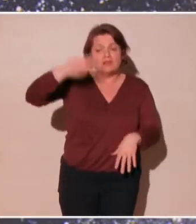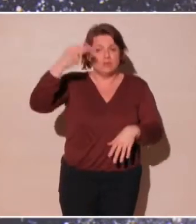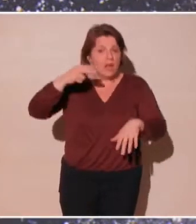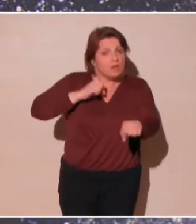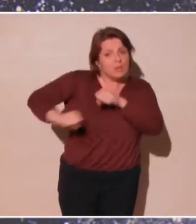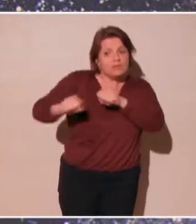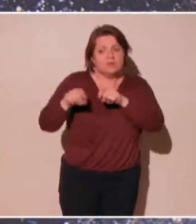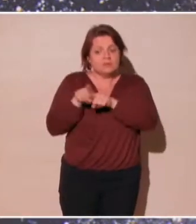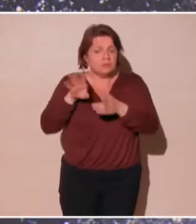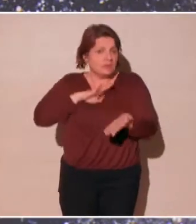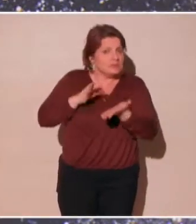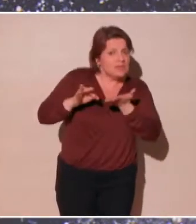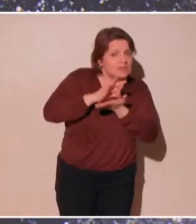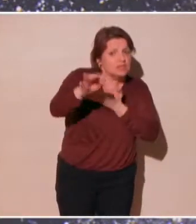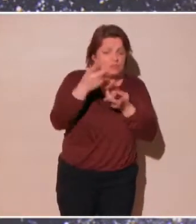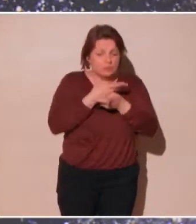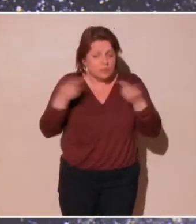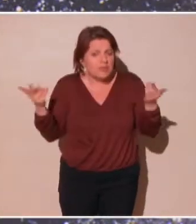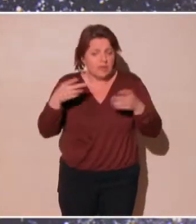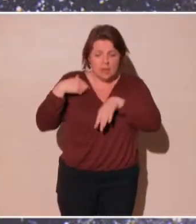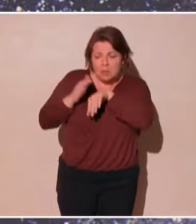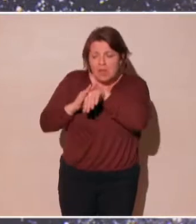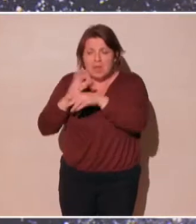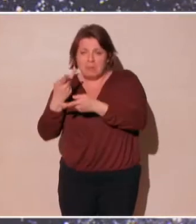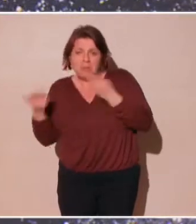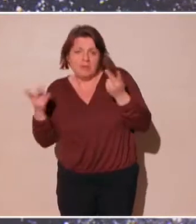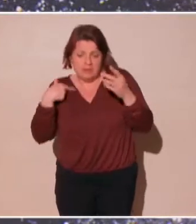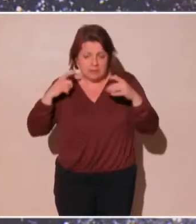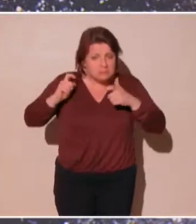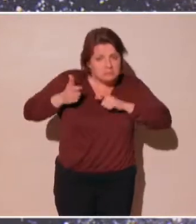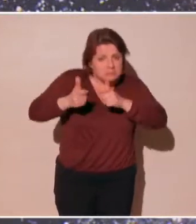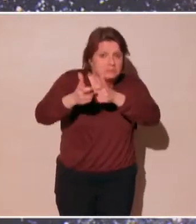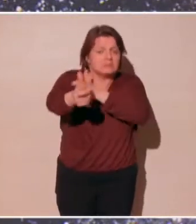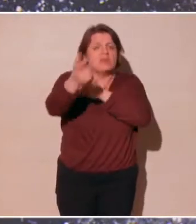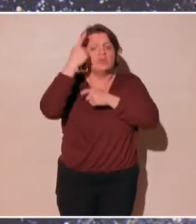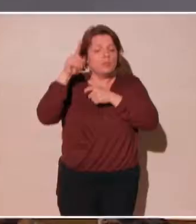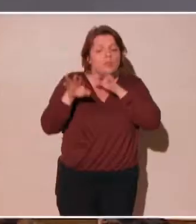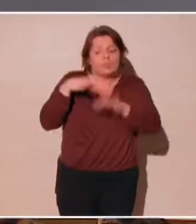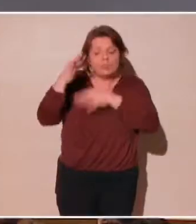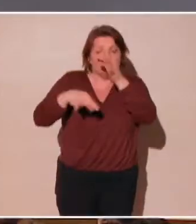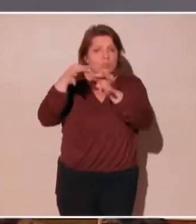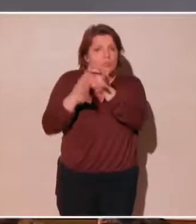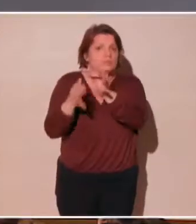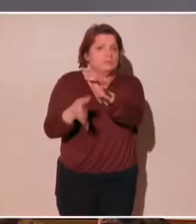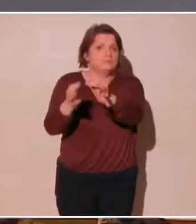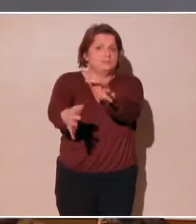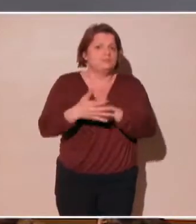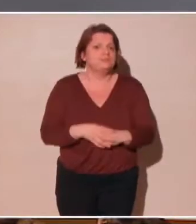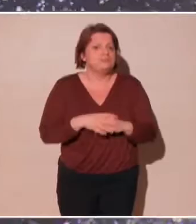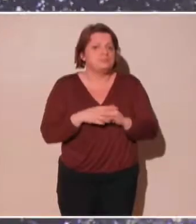of, and a national strategy that will do a case-by-case study of the policies that will be